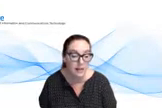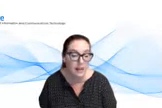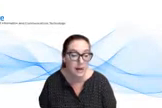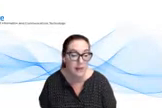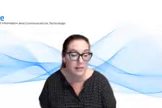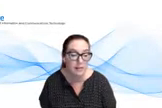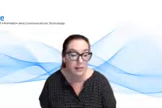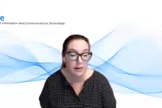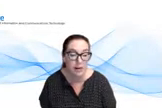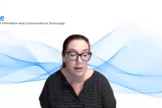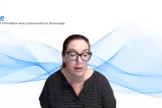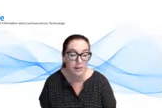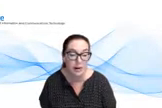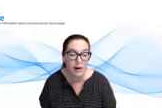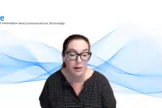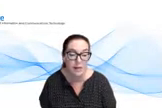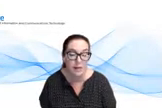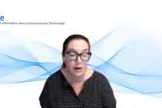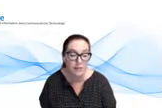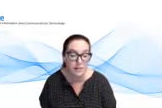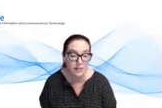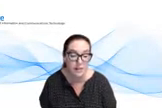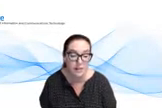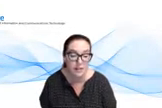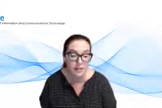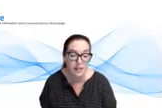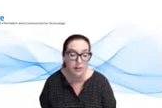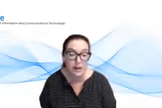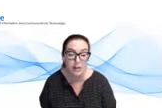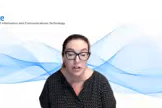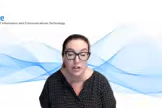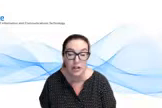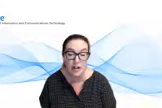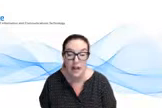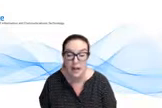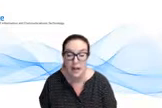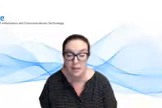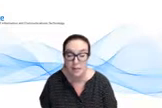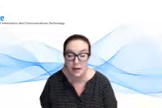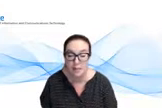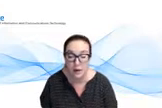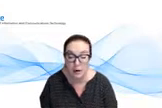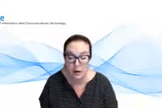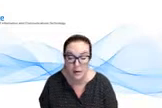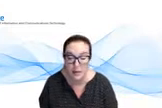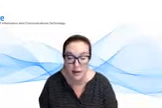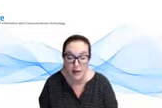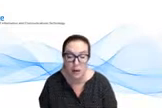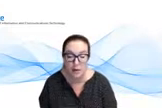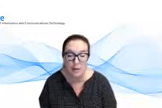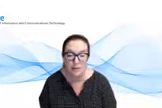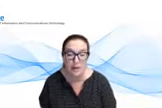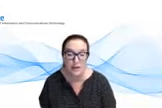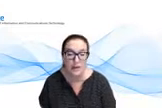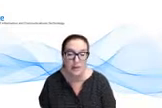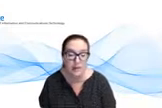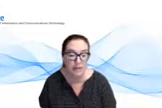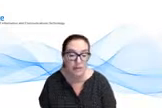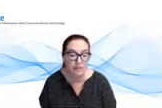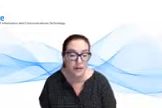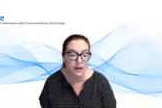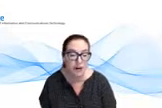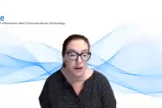us to accelerate accessibility across products, premises, services, and information. And it has, Roxana has commented,